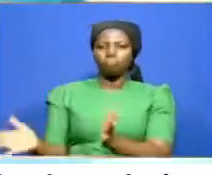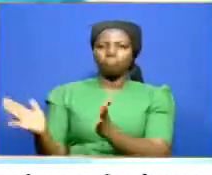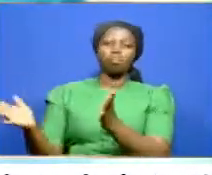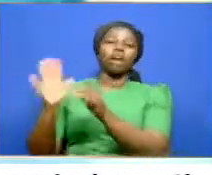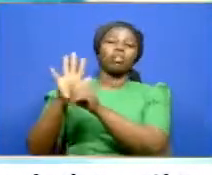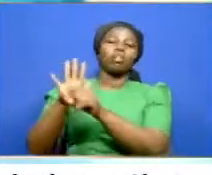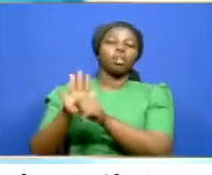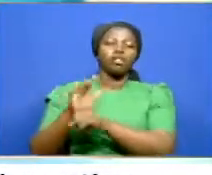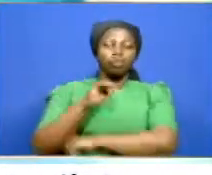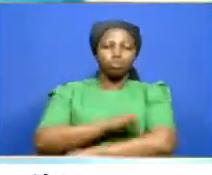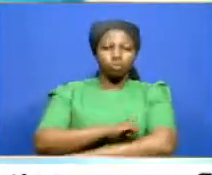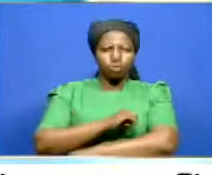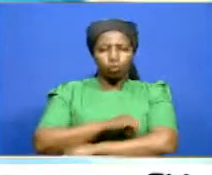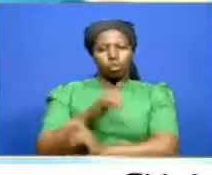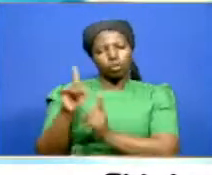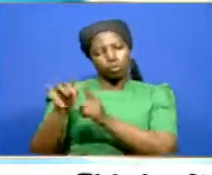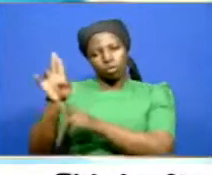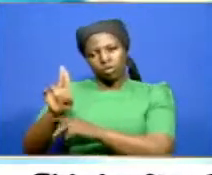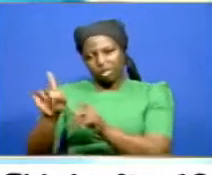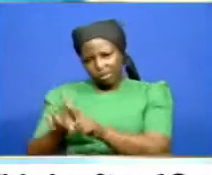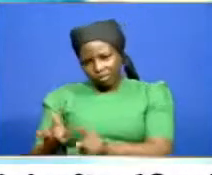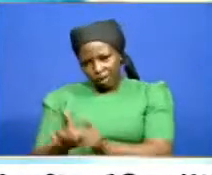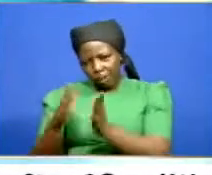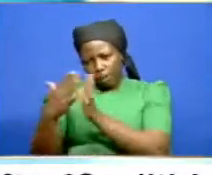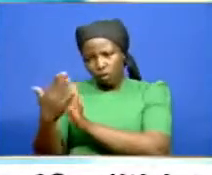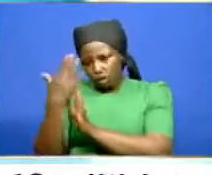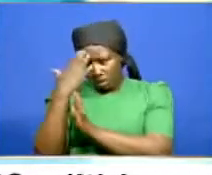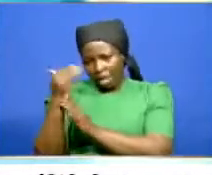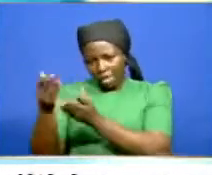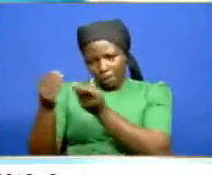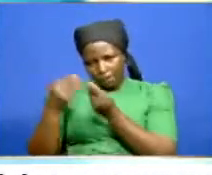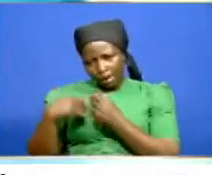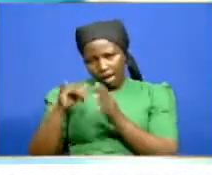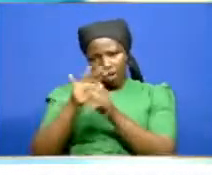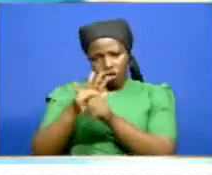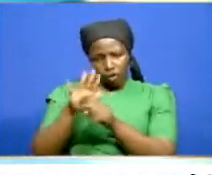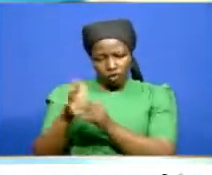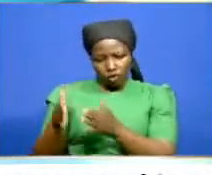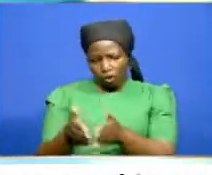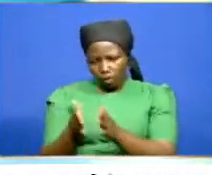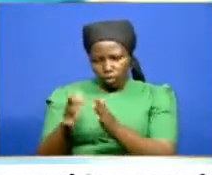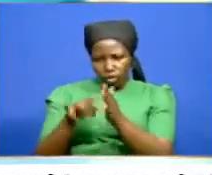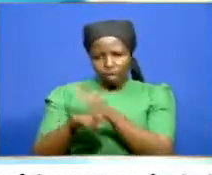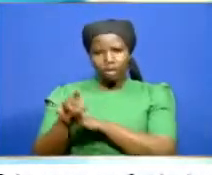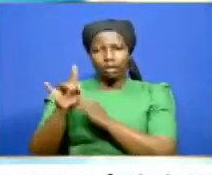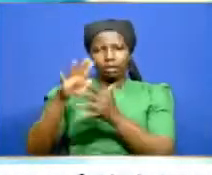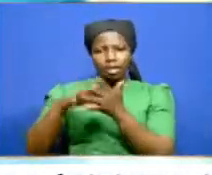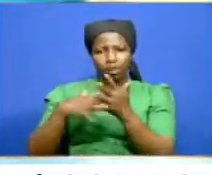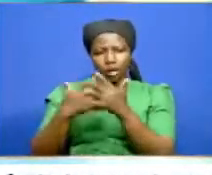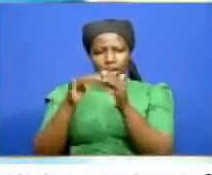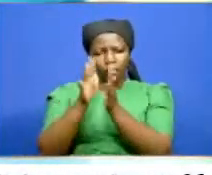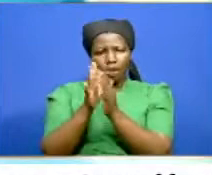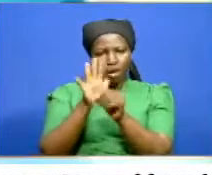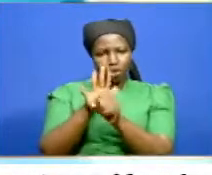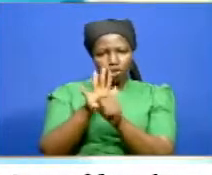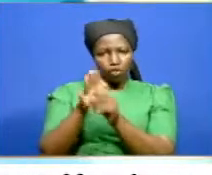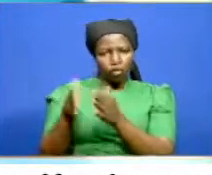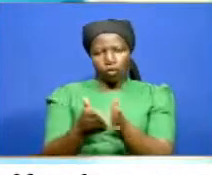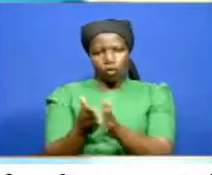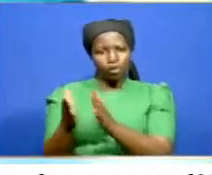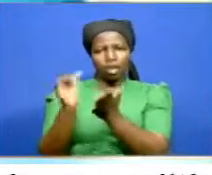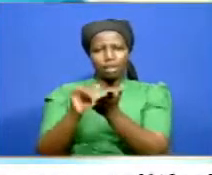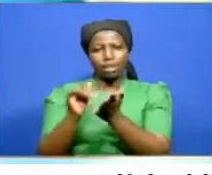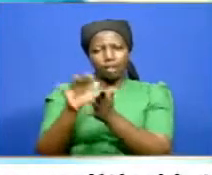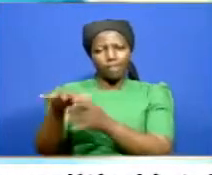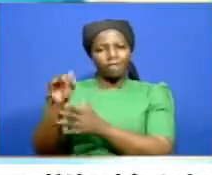to try and use the same approach, because it brings a lot of opportunities, mm-hmm. and a lot of networking and all that. And with a lot of opportunities, again, you find that